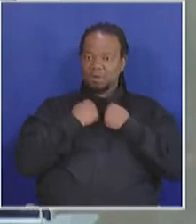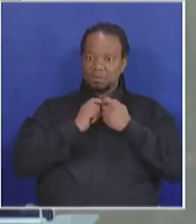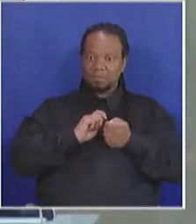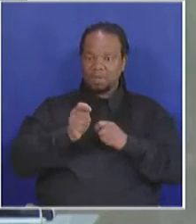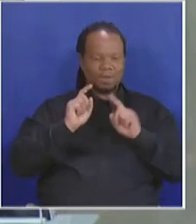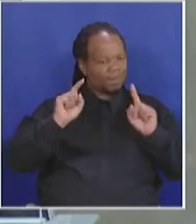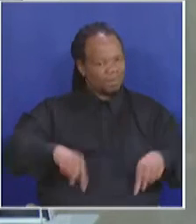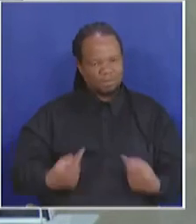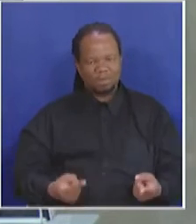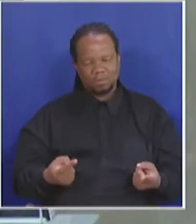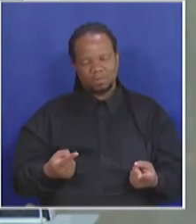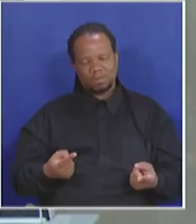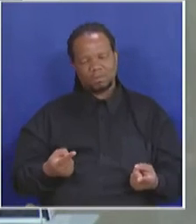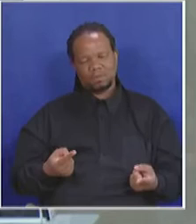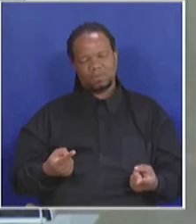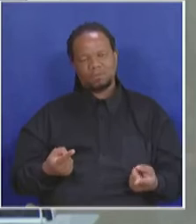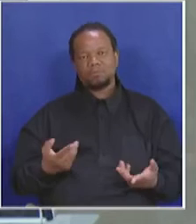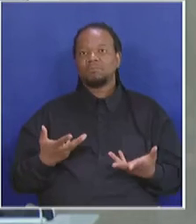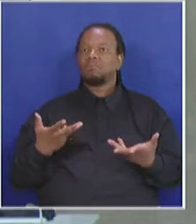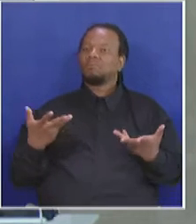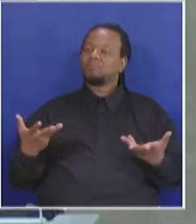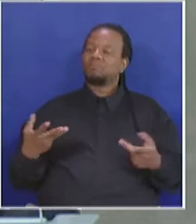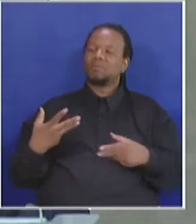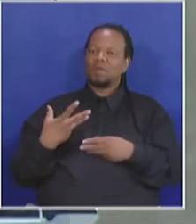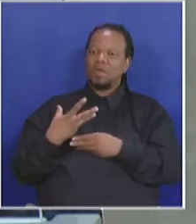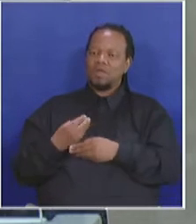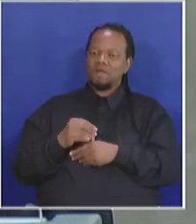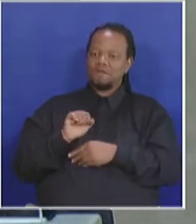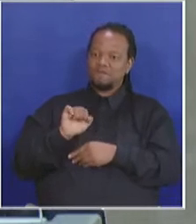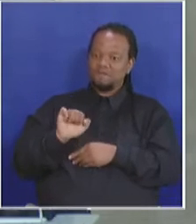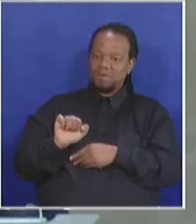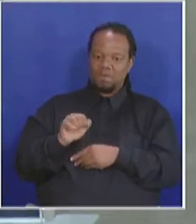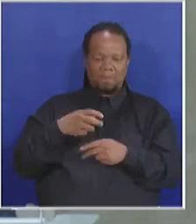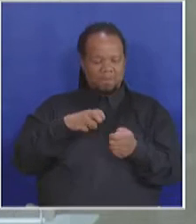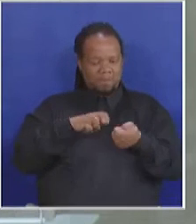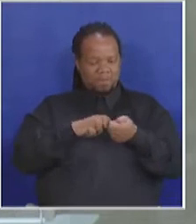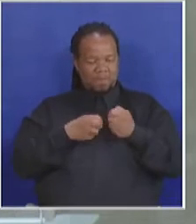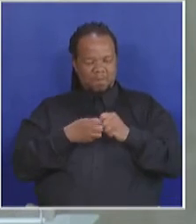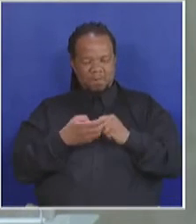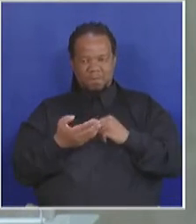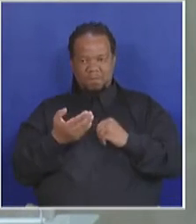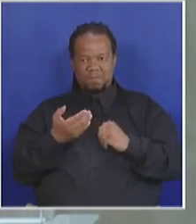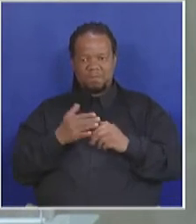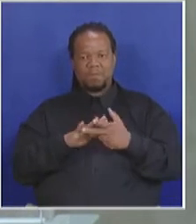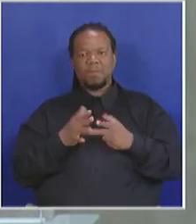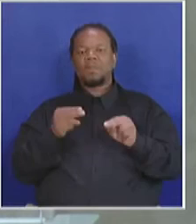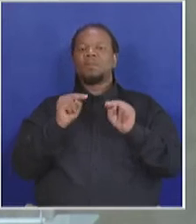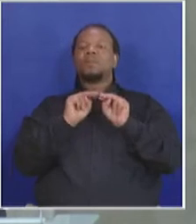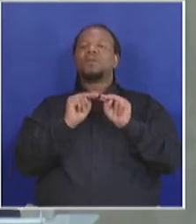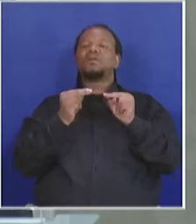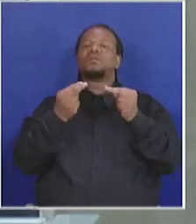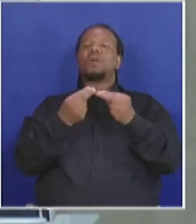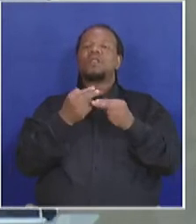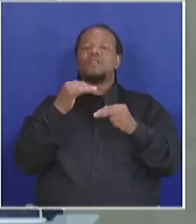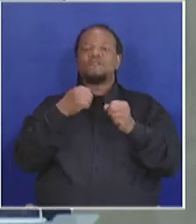That is the root or the fruit of our root. Chairperson, the National Infrastructure Plan in